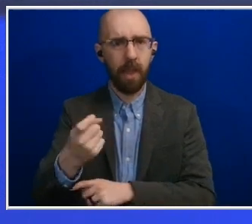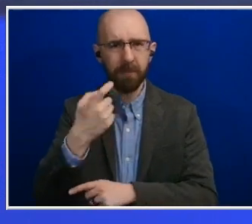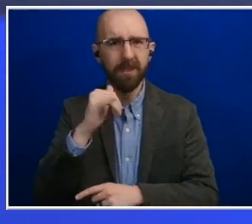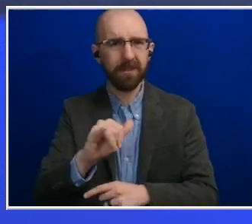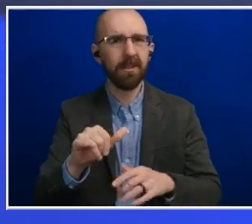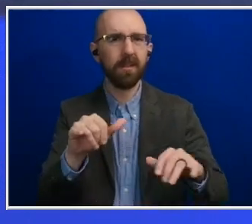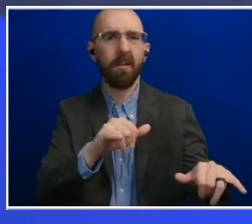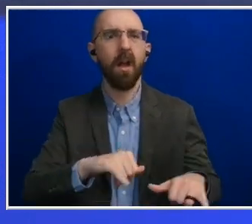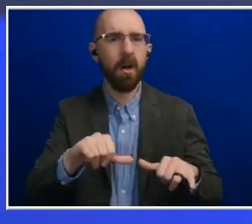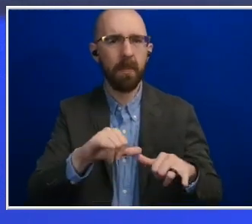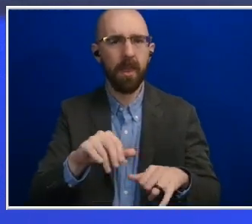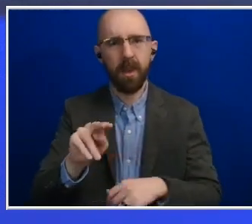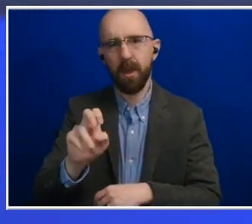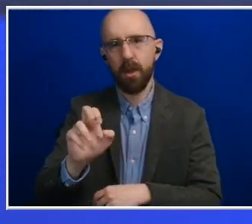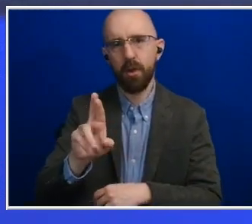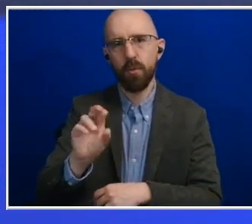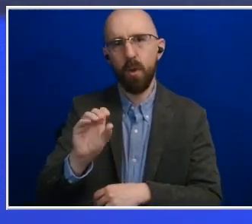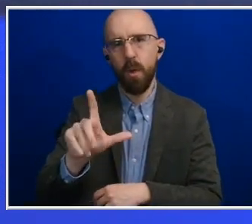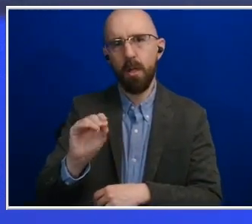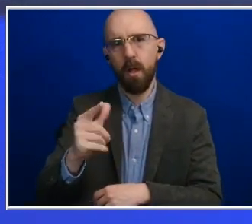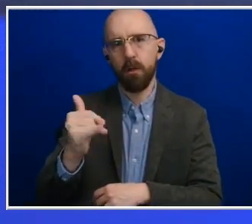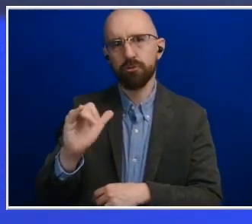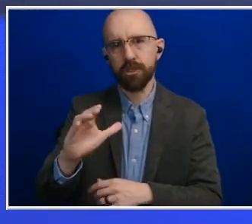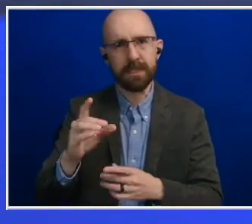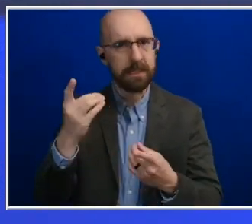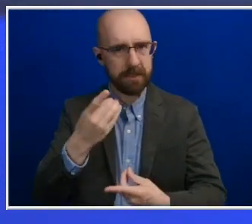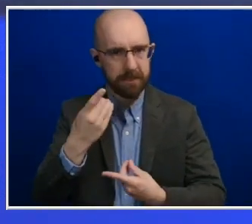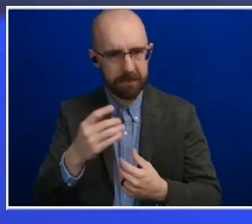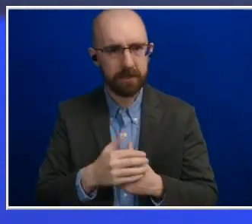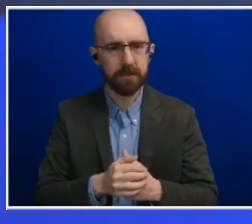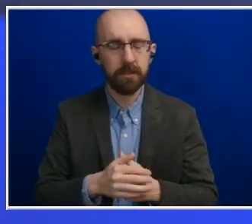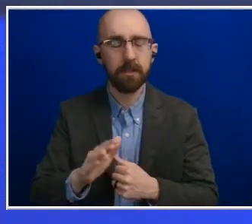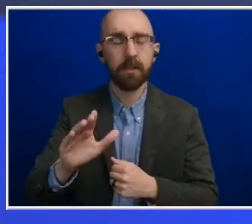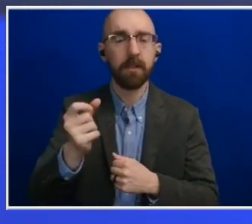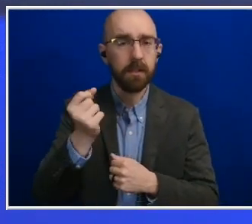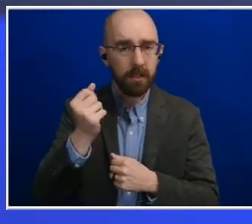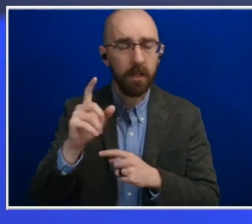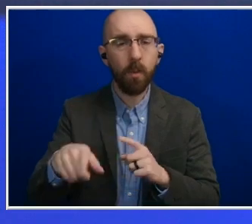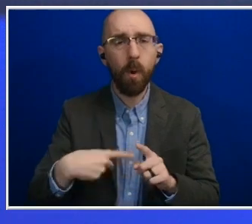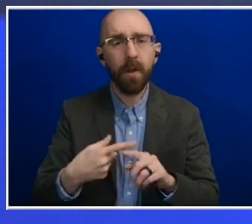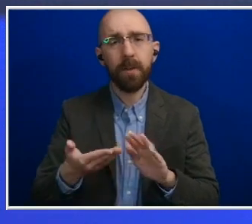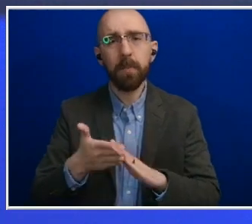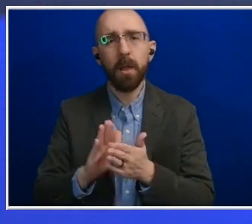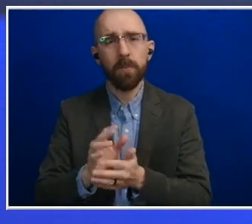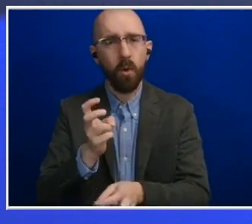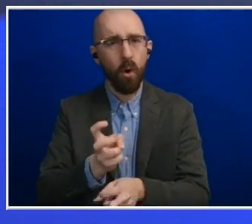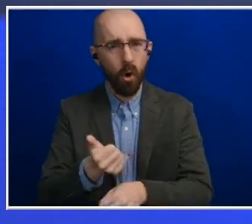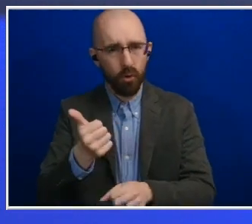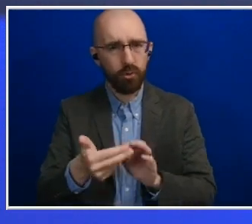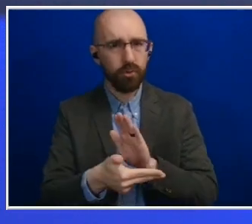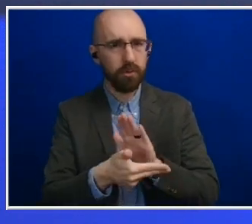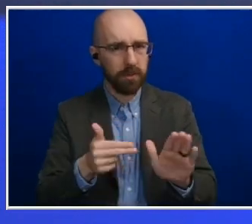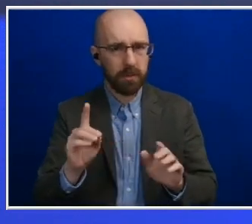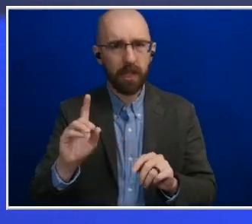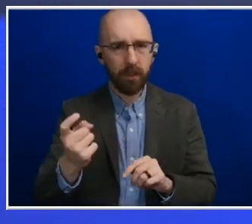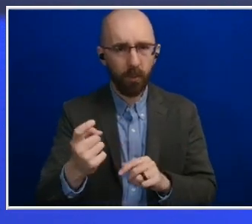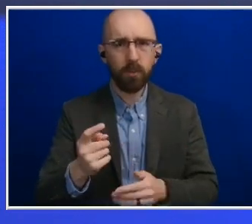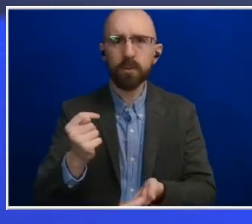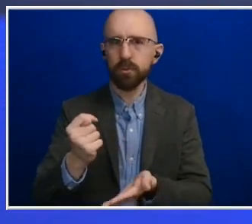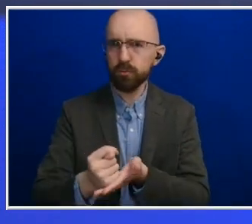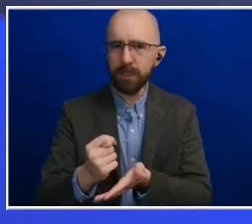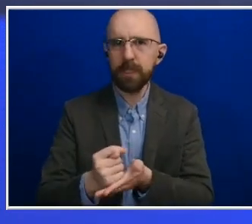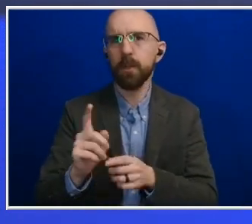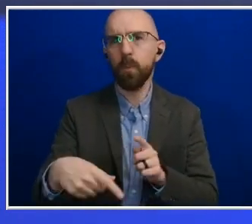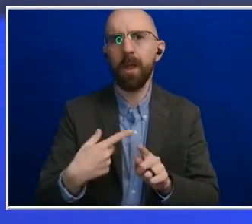disease. But when it becomes harder to diagnose, harder to treat, that's when you want to see a specialist